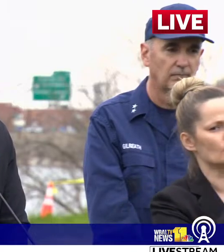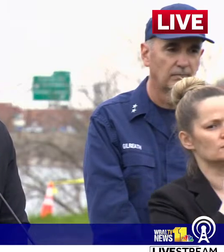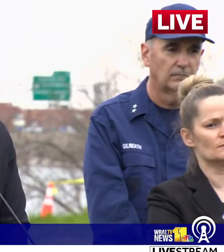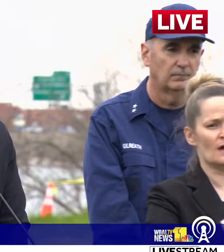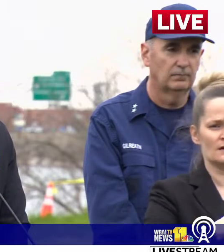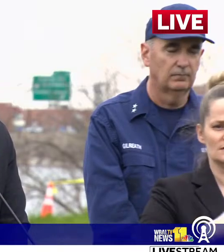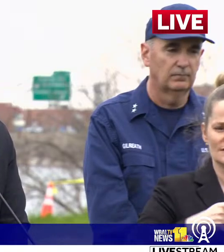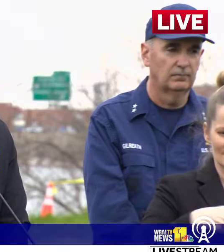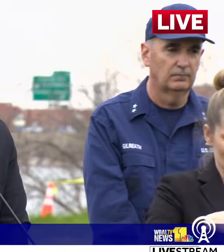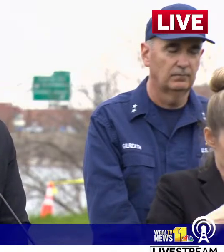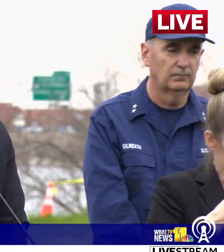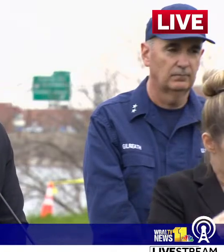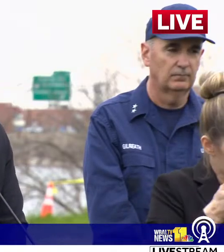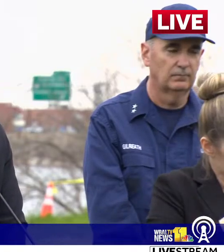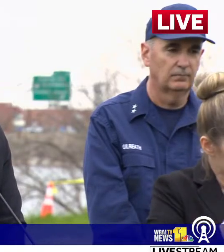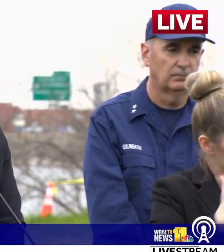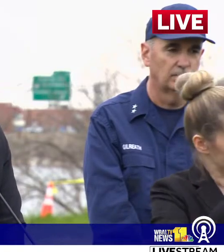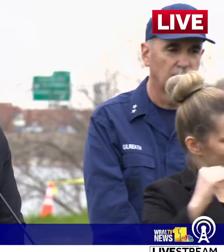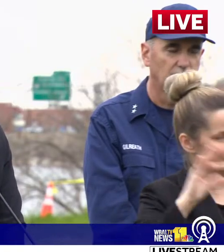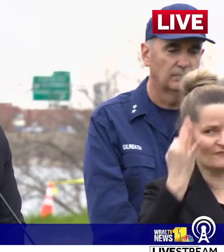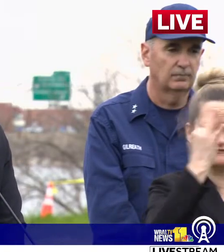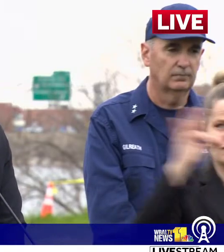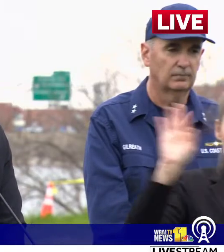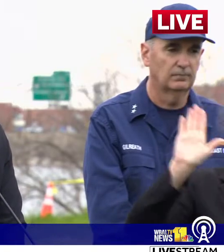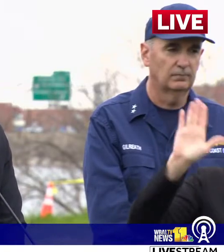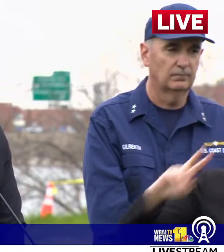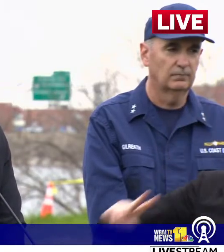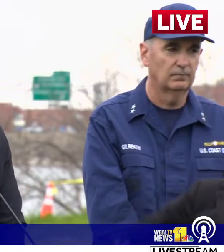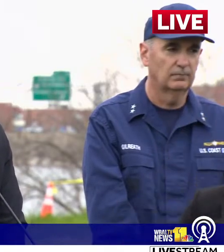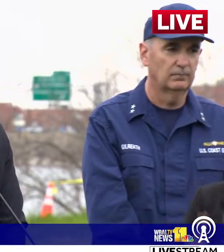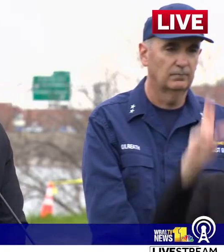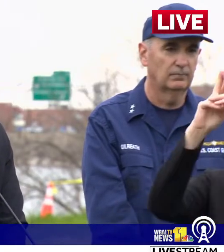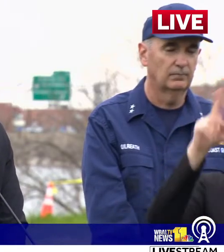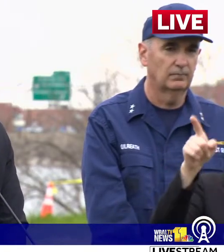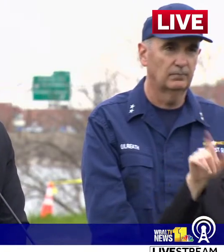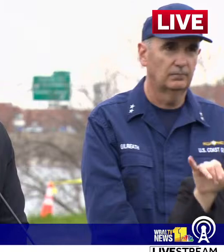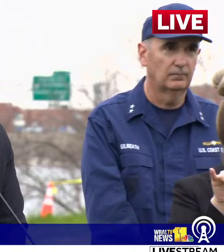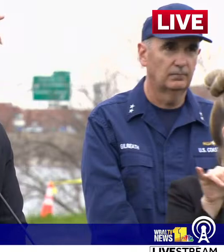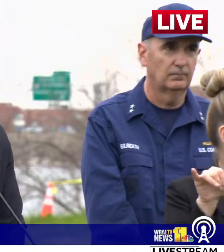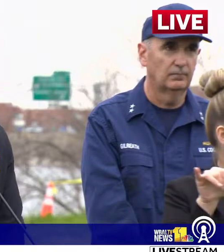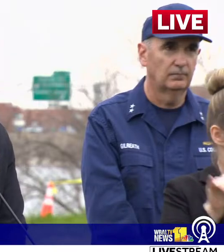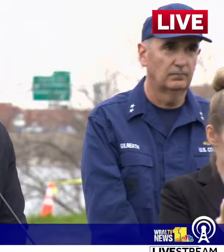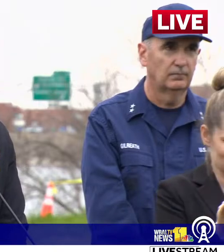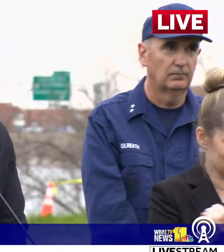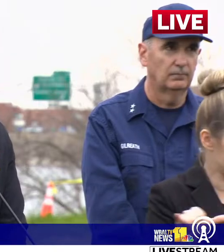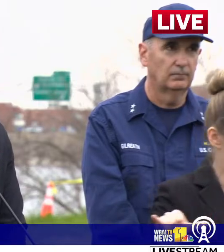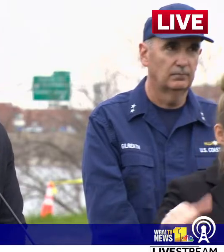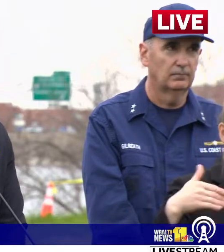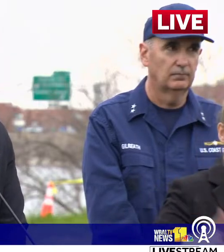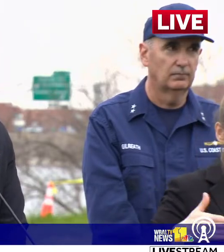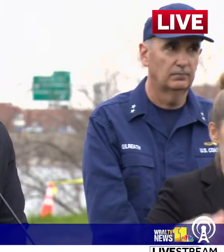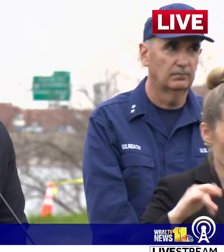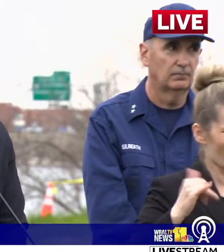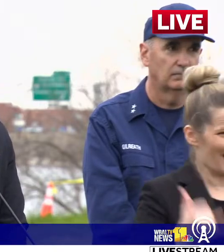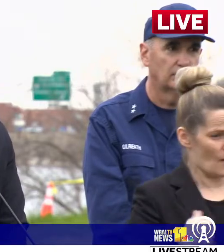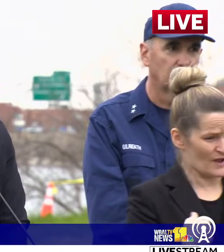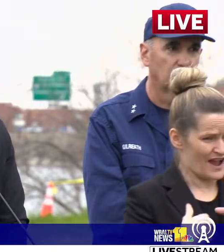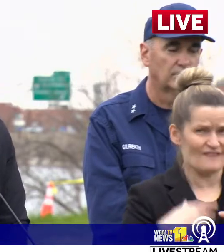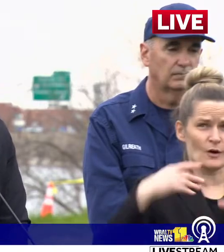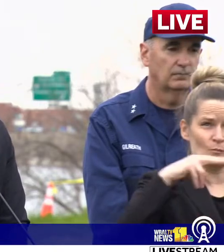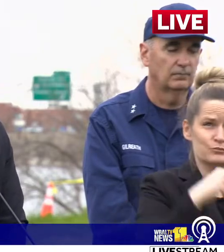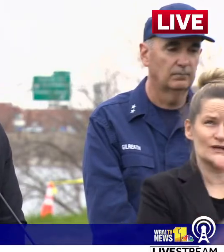we're talking, you know, 3,000-4,000 tons of weight sitting on top of the barge, with electrical wires up